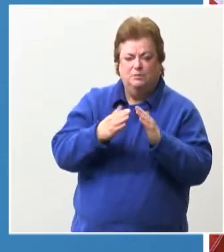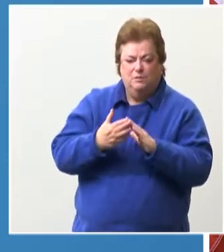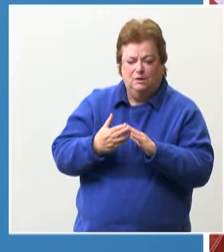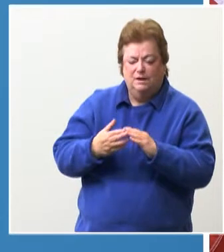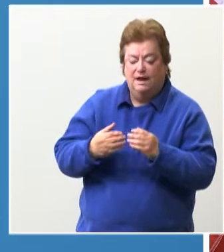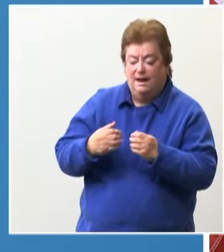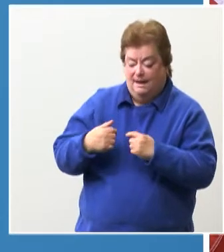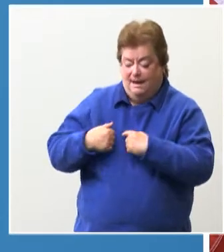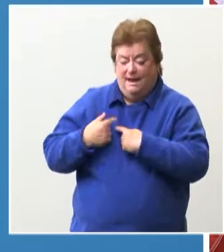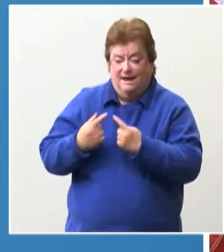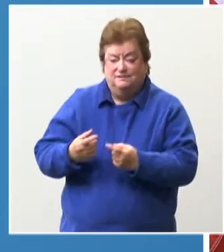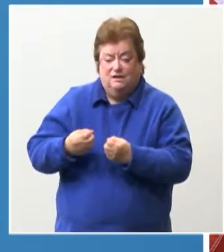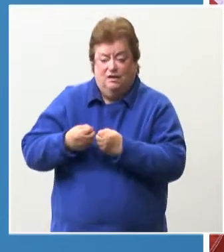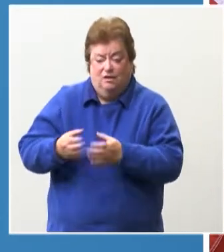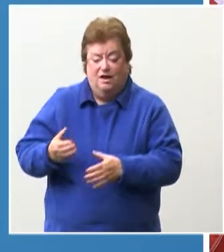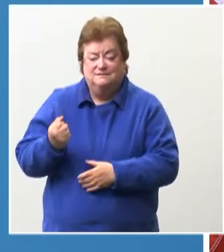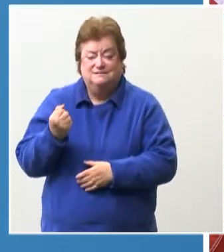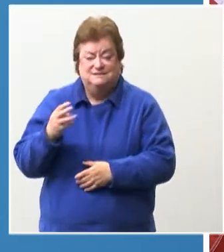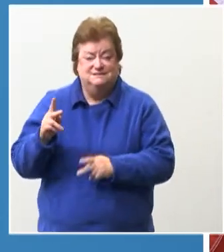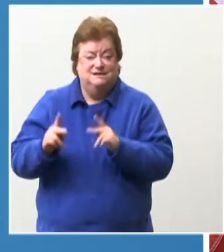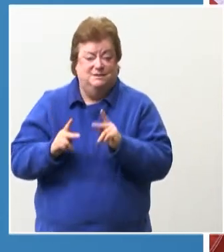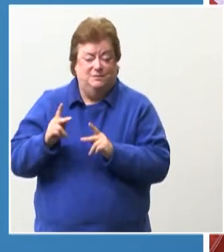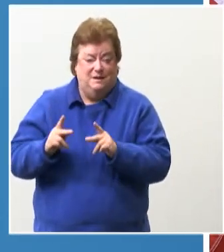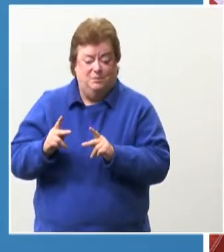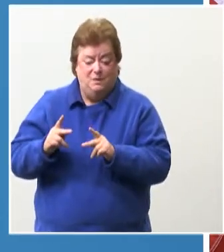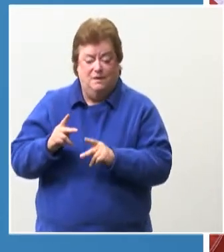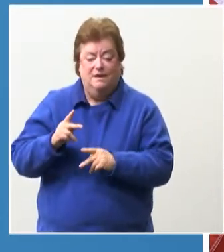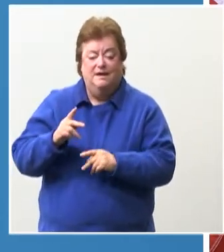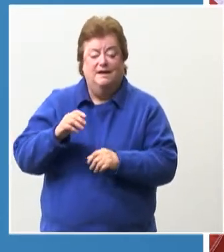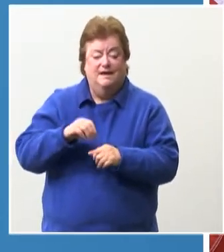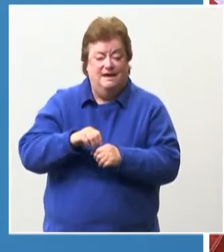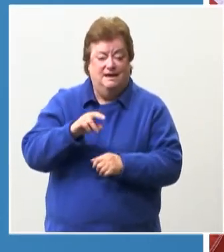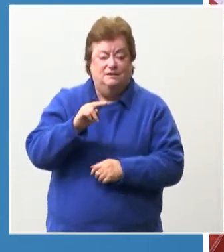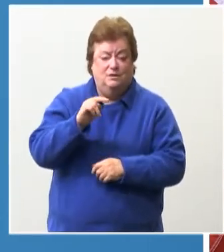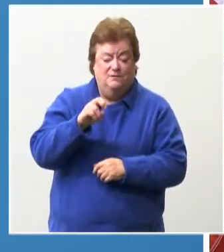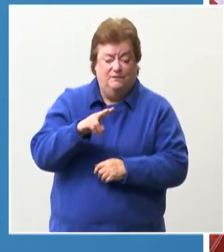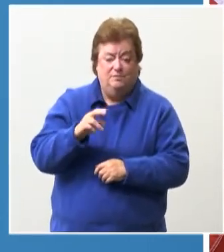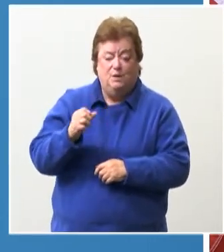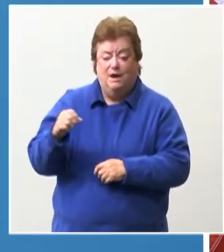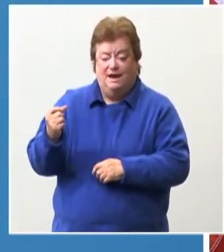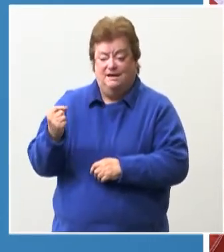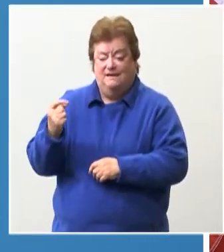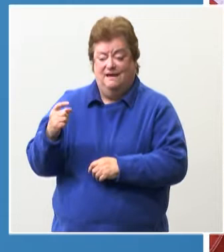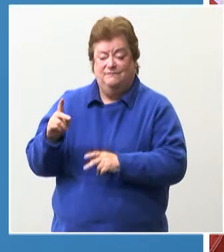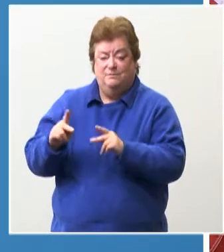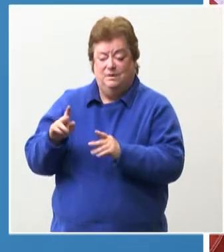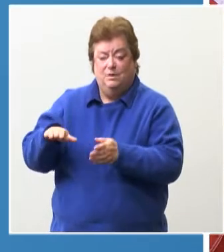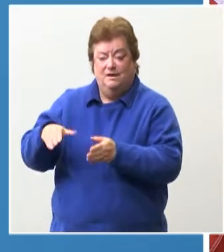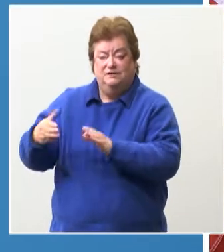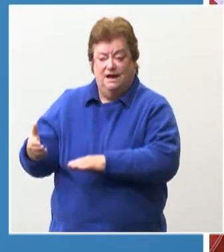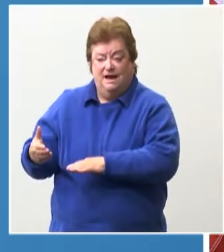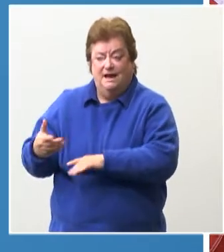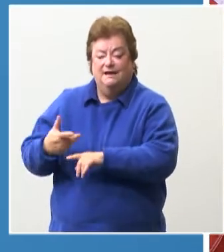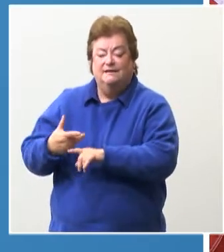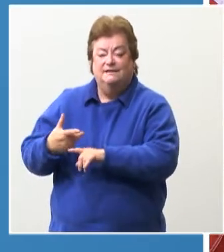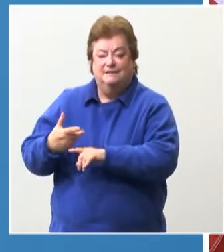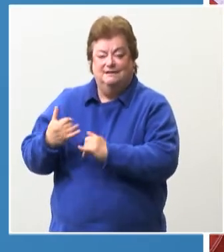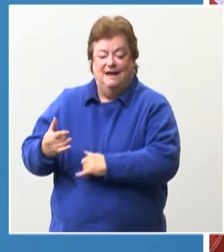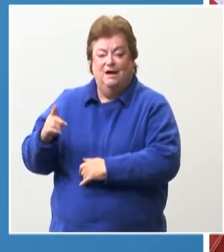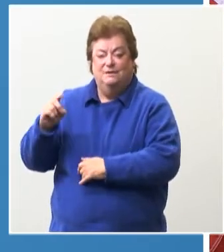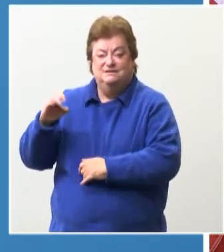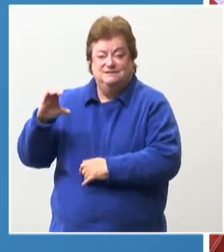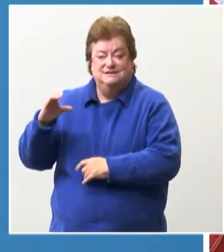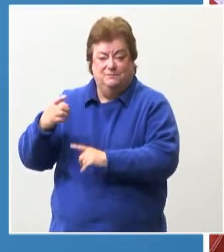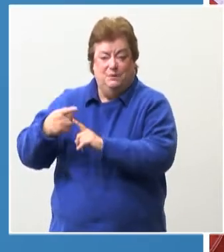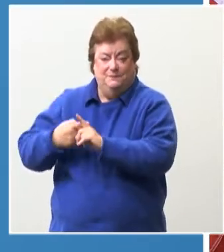lost 16 residents to COVID-19 in November, and 11 residents have died from the virus so far in